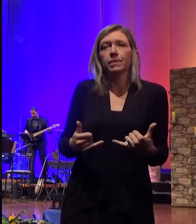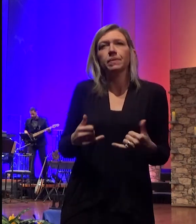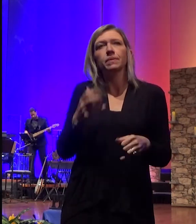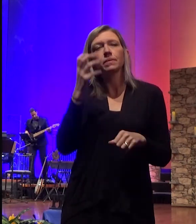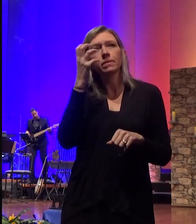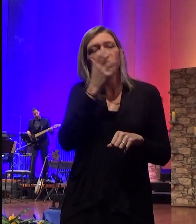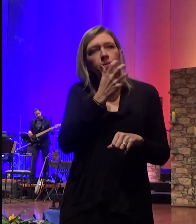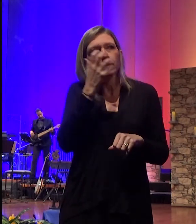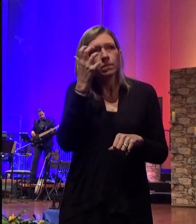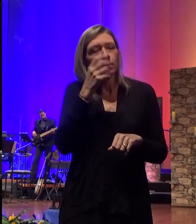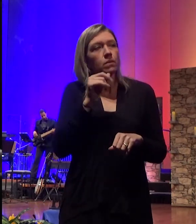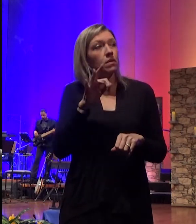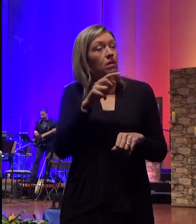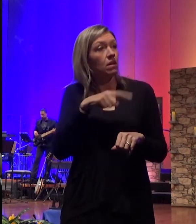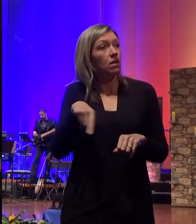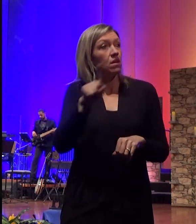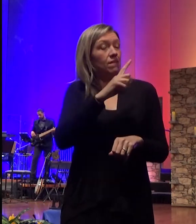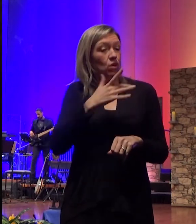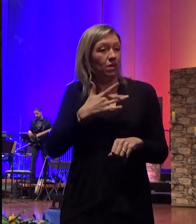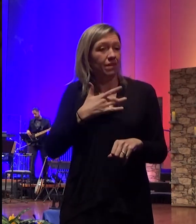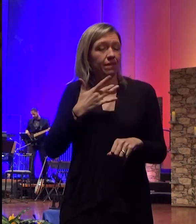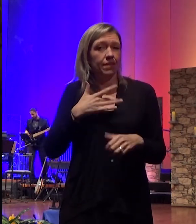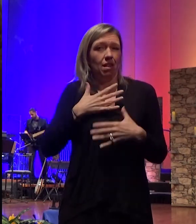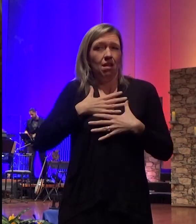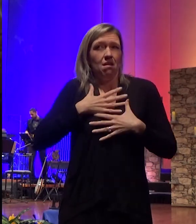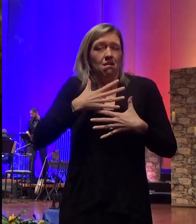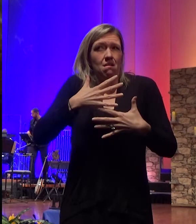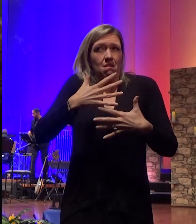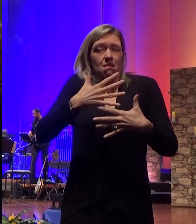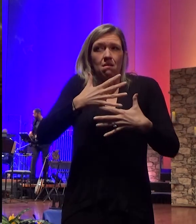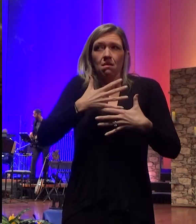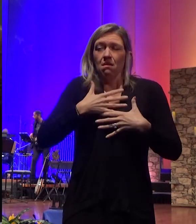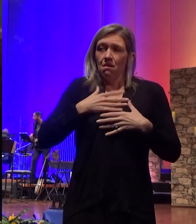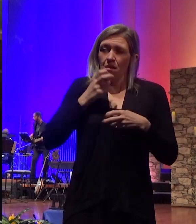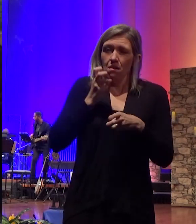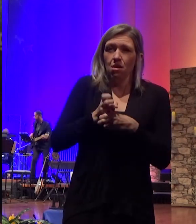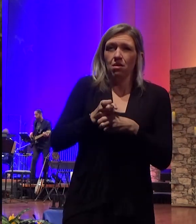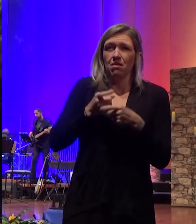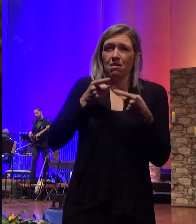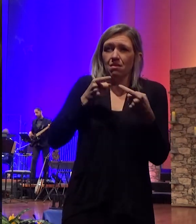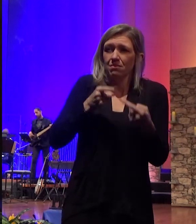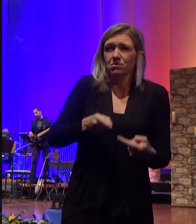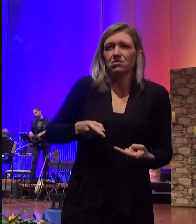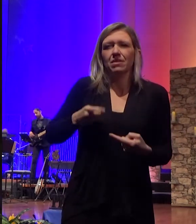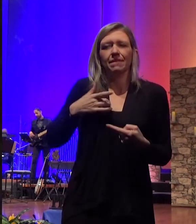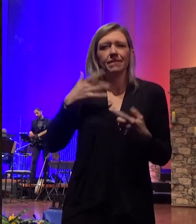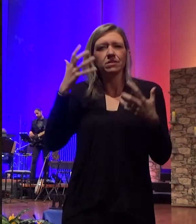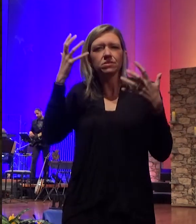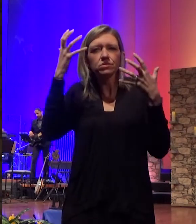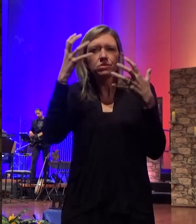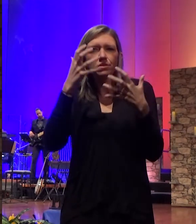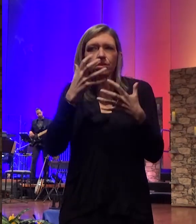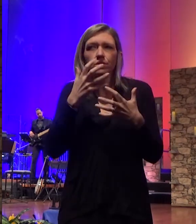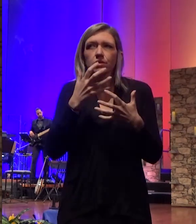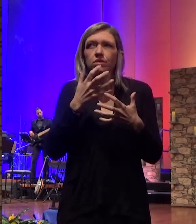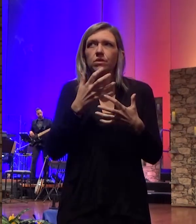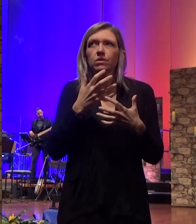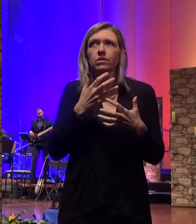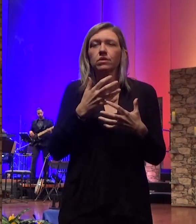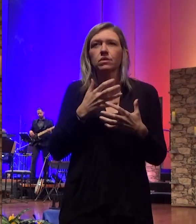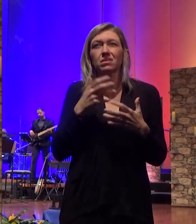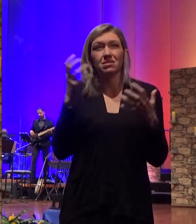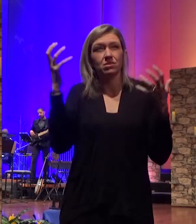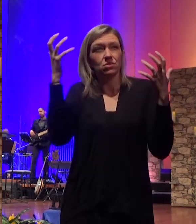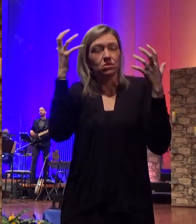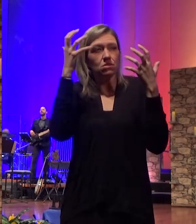Oh, if you're faint, feel it's hard to breathe in the dark. In the